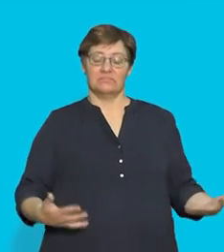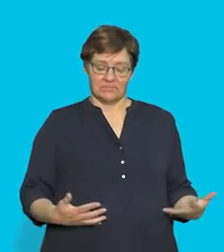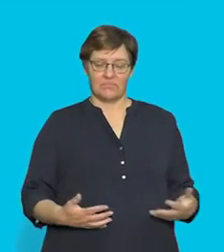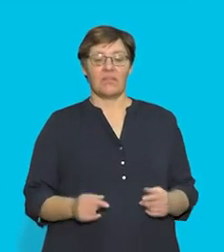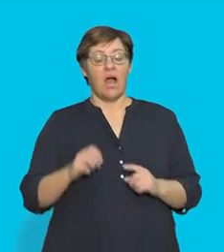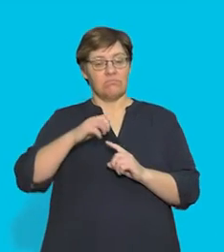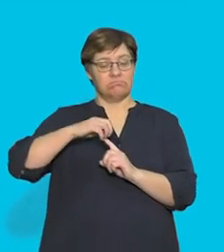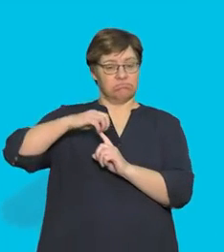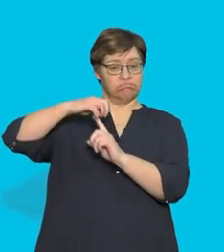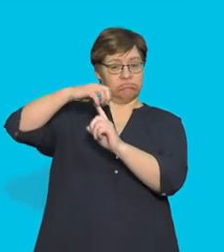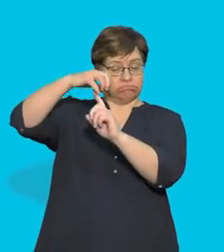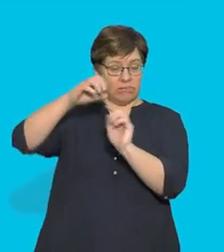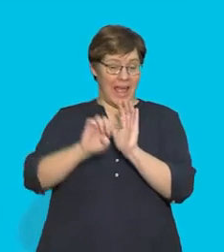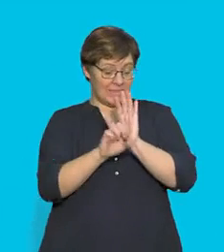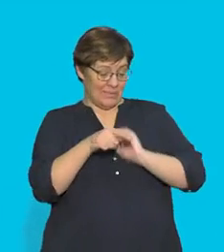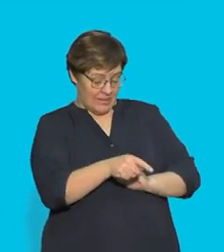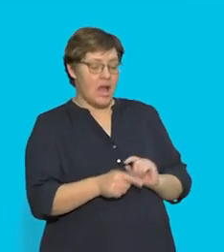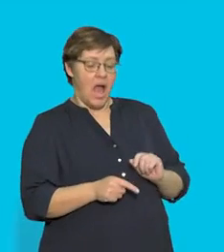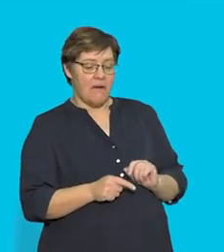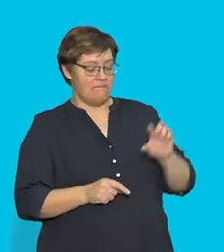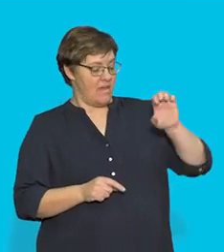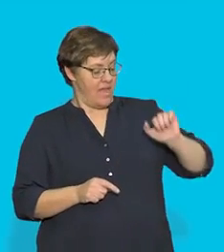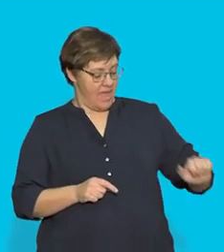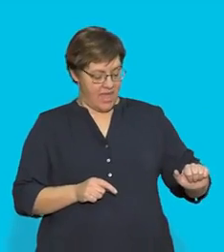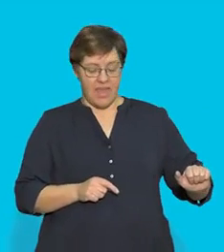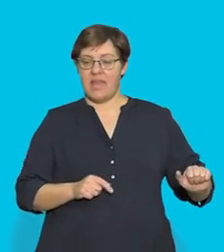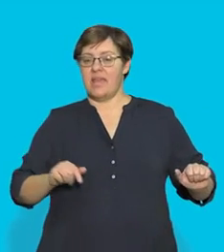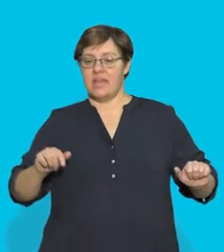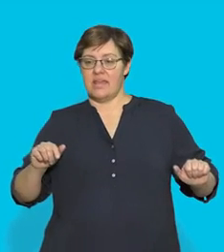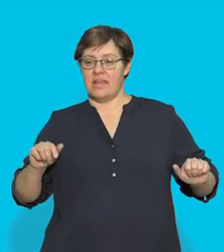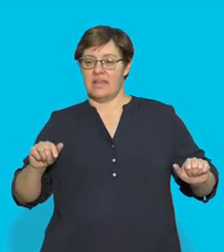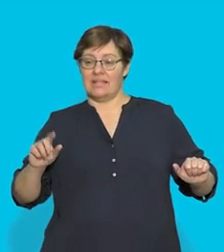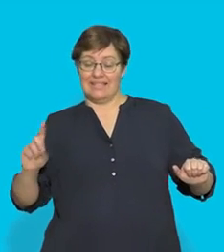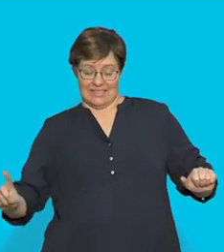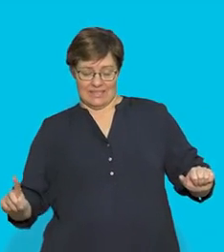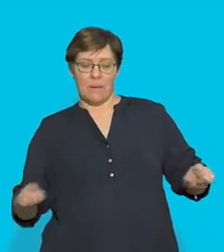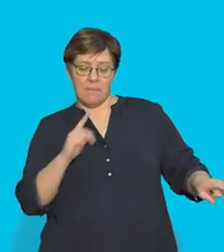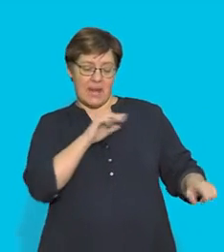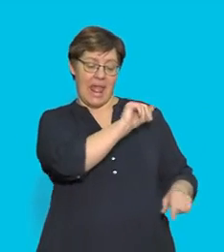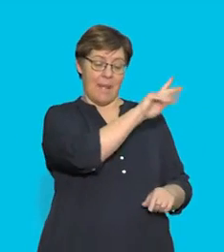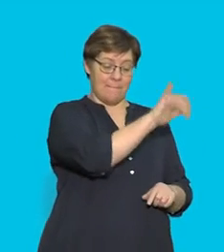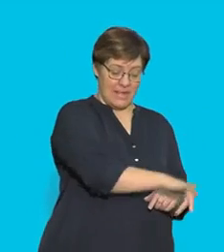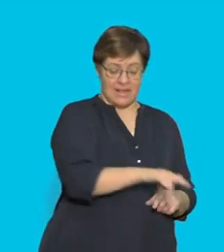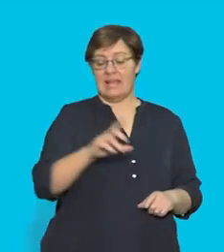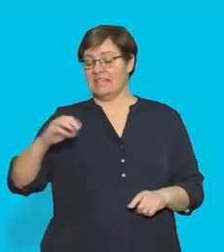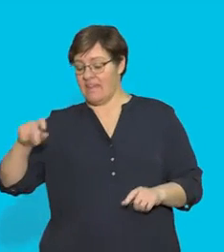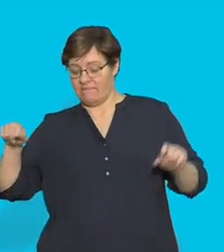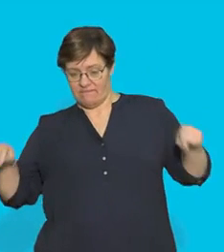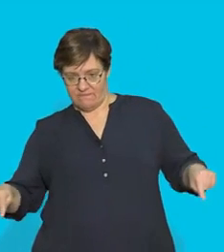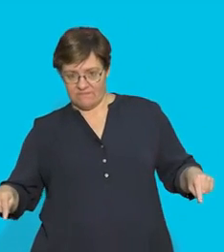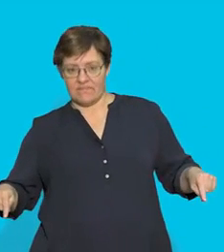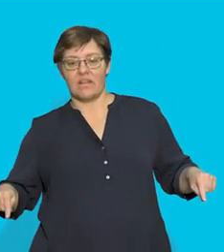In this example, a hot air balloon H is directly above a point B on the ground. Amy and Dave stand at A and